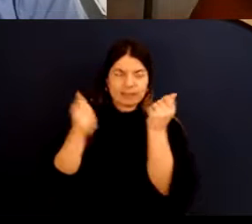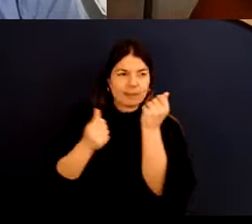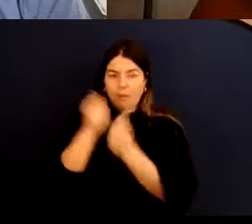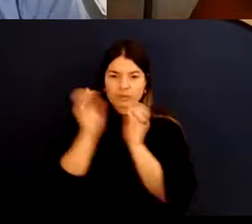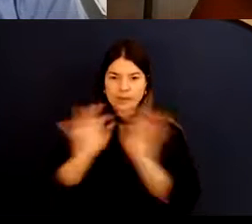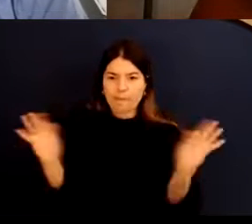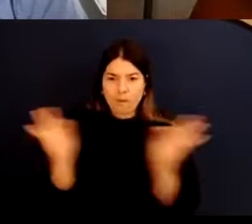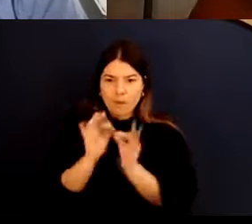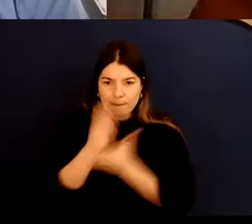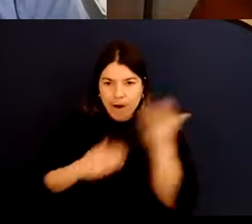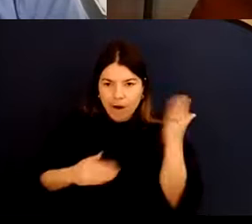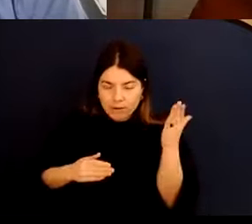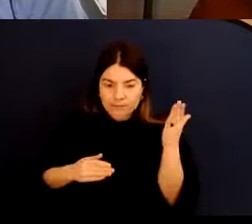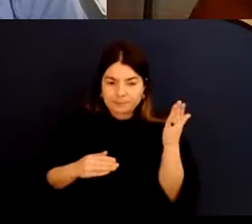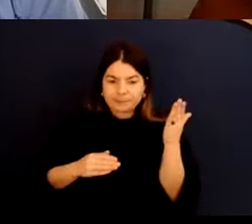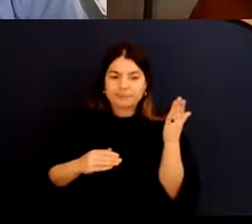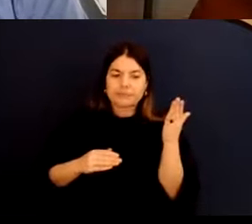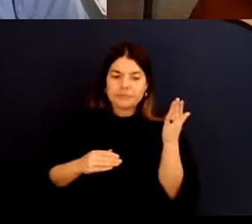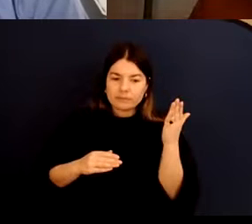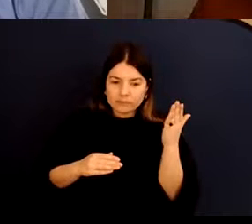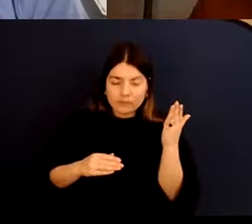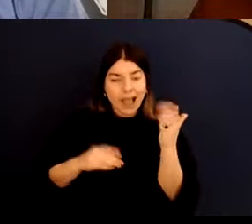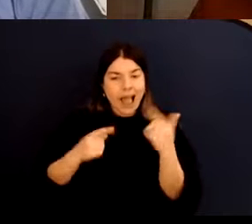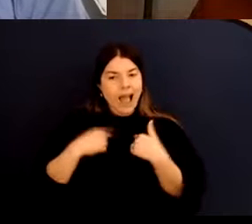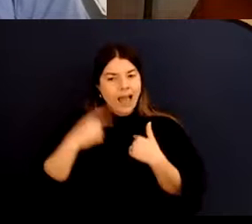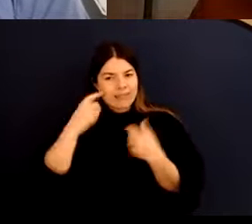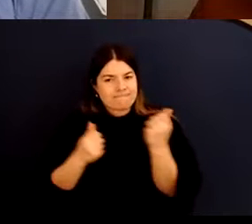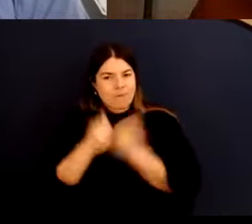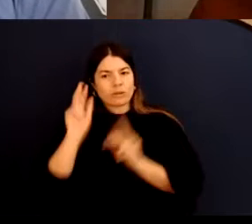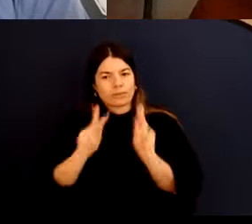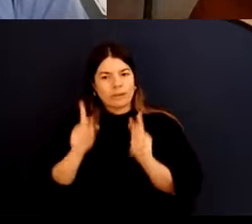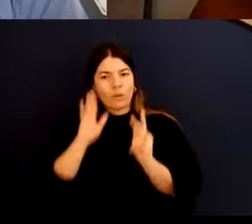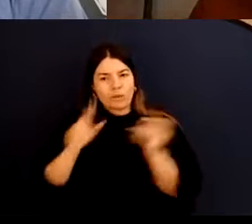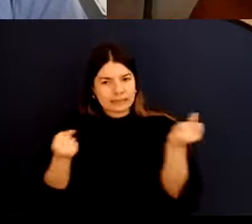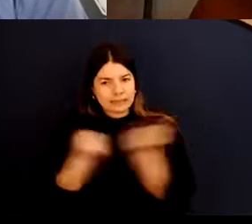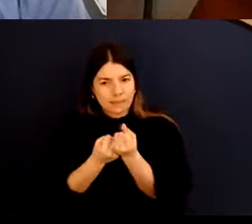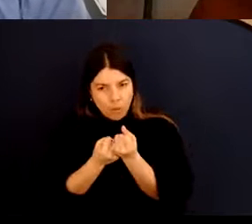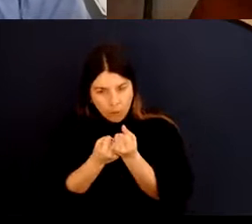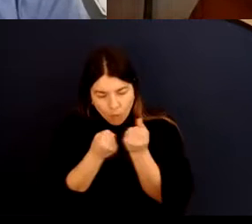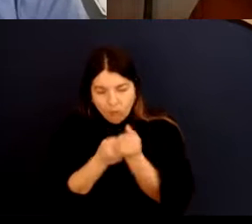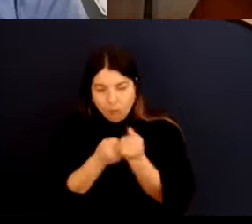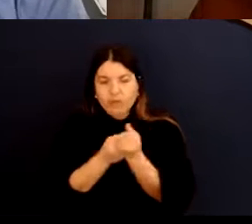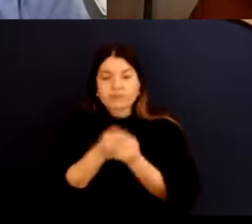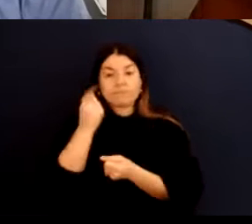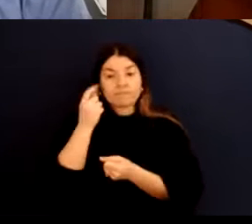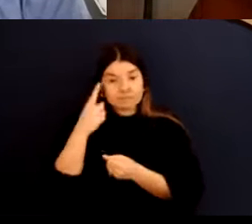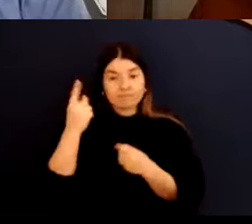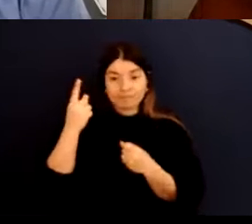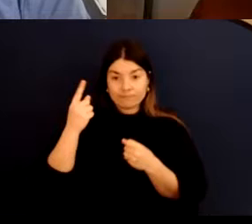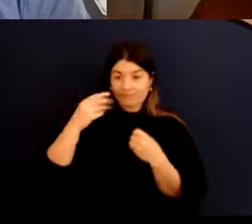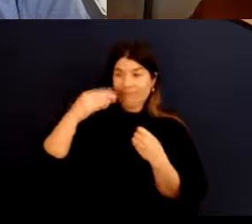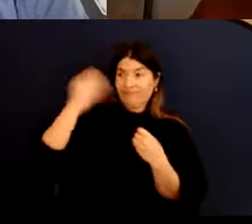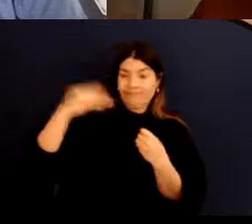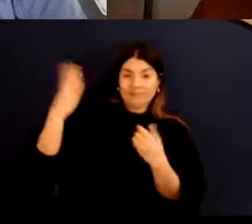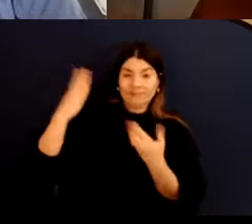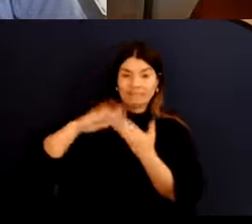thing. I don't think there are going to be too many people that are against it, but we do have to make people aware of it, not only at the city level, but also